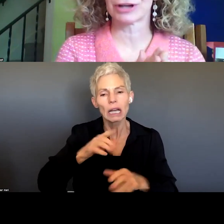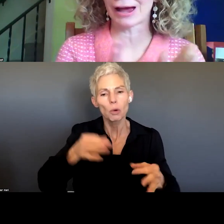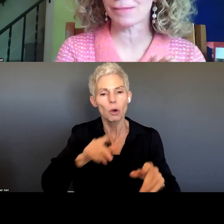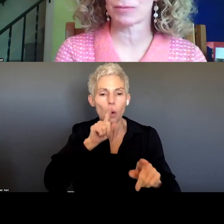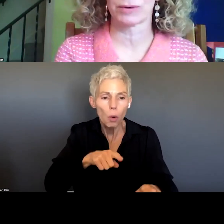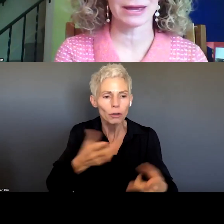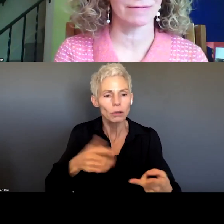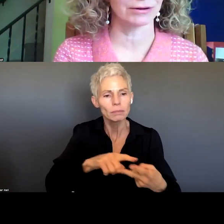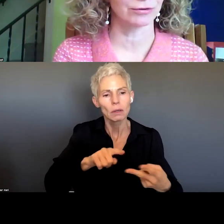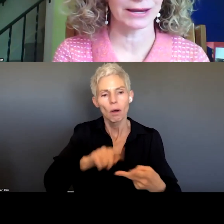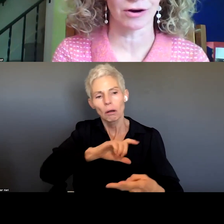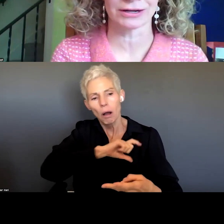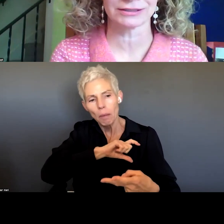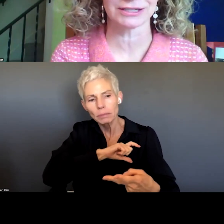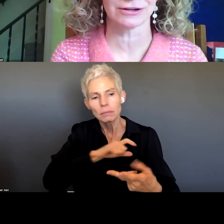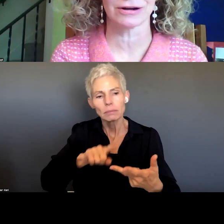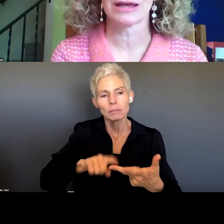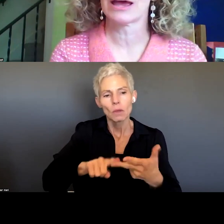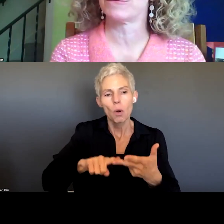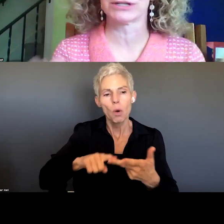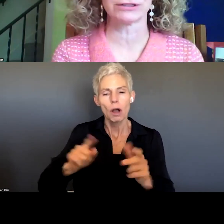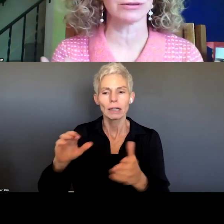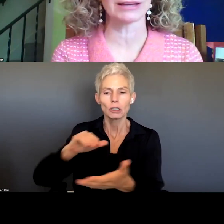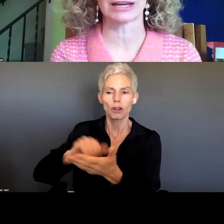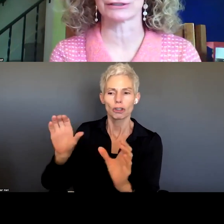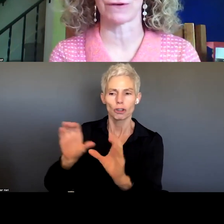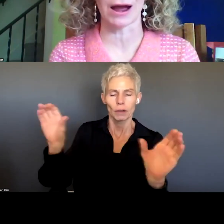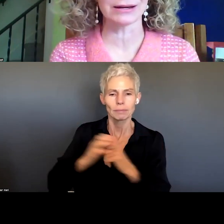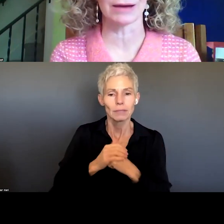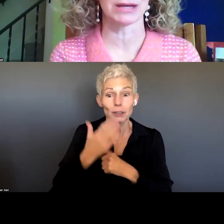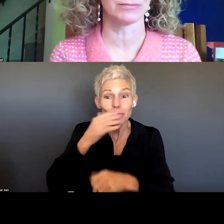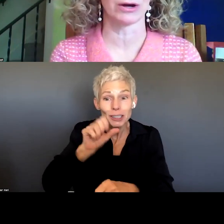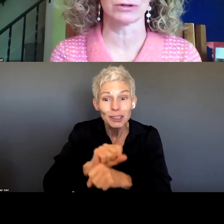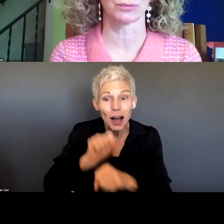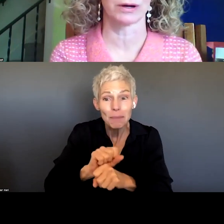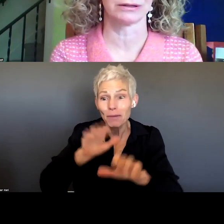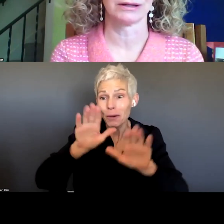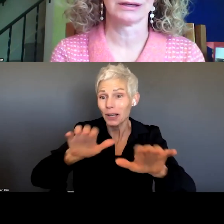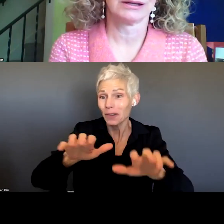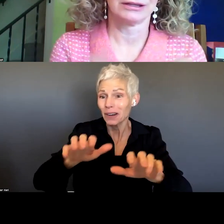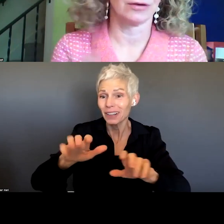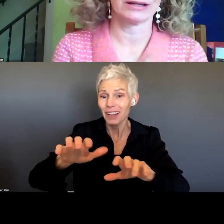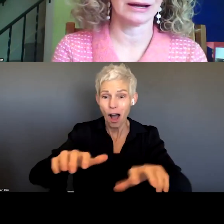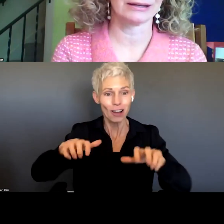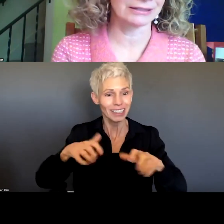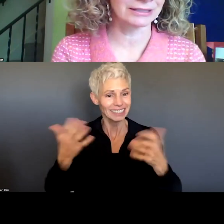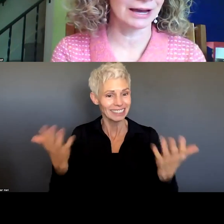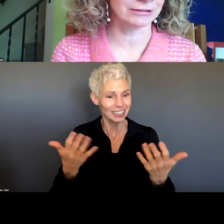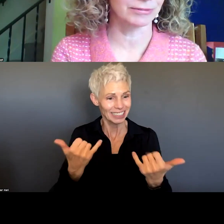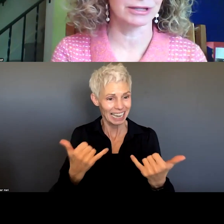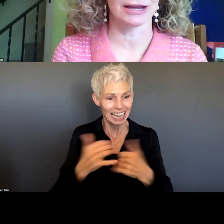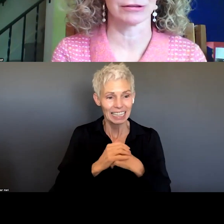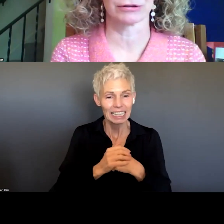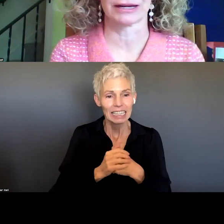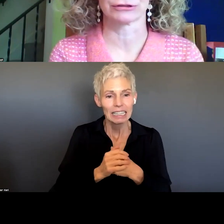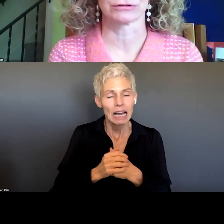good job. We have a great audience here. If you didn't know that, that's fine. I mean, we always want, you know, I can see how